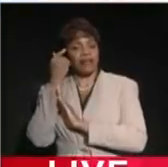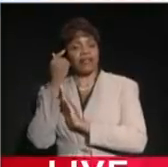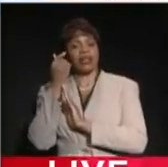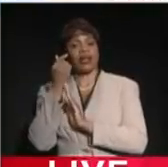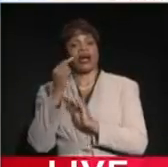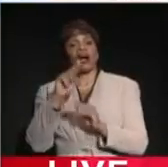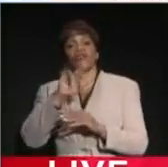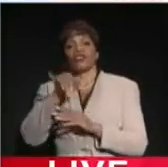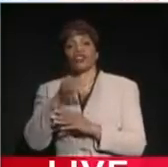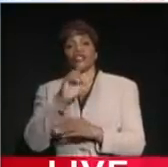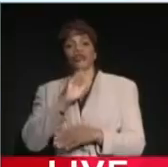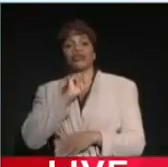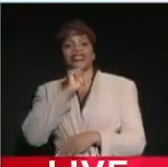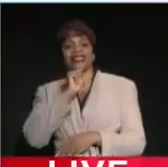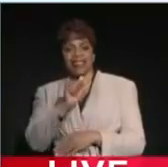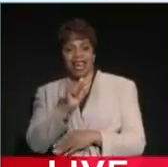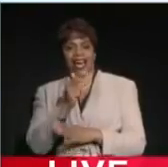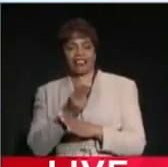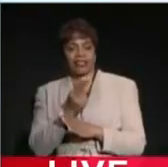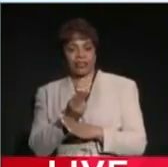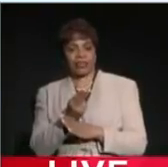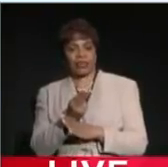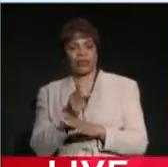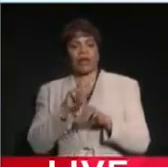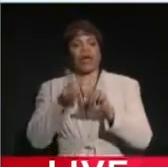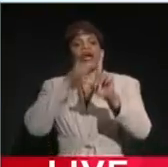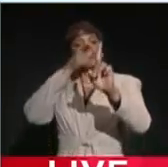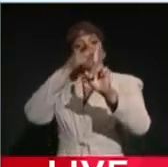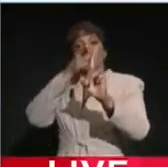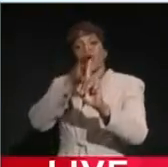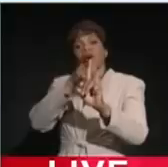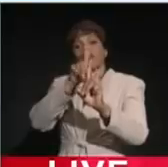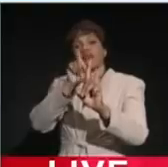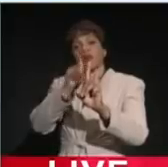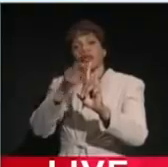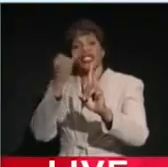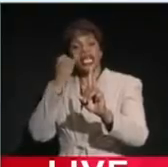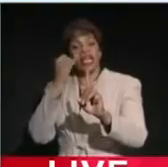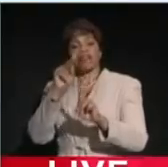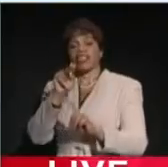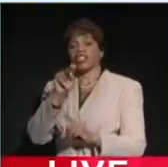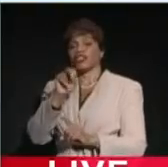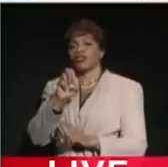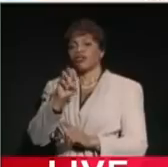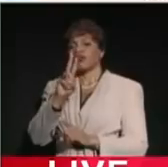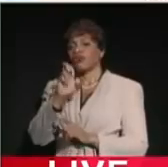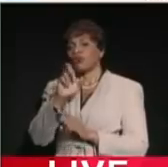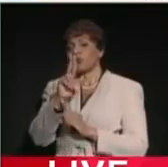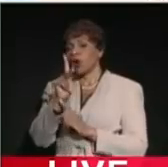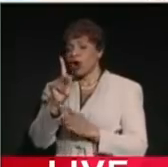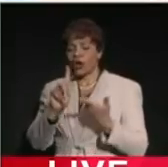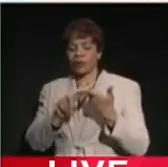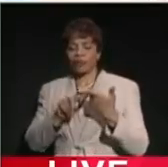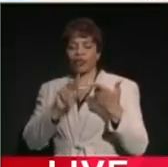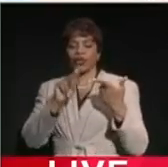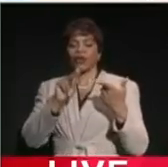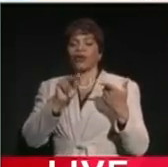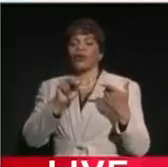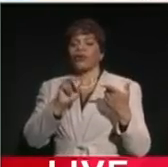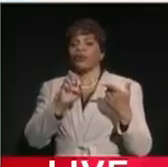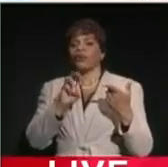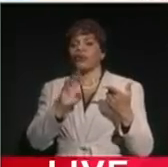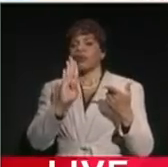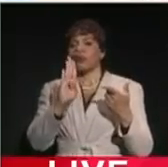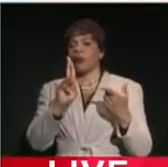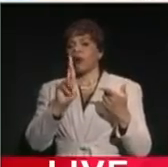credits. Well, to go back to the point of the question, whether it's Newark, whether right. It was New Brunswick, is there a point of